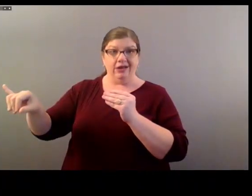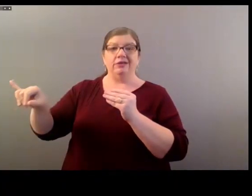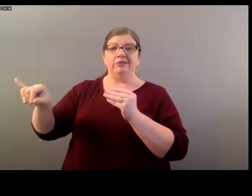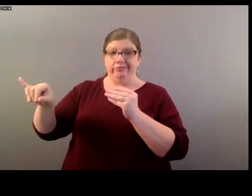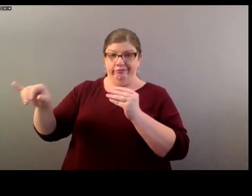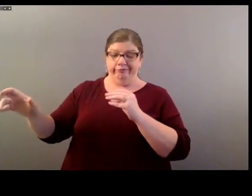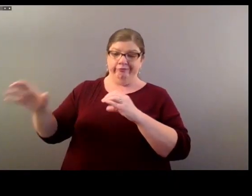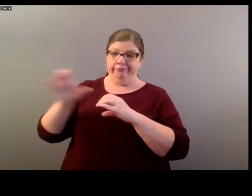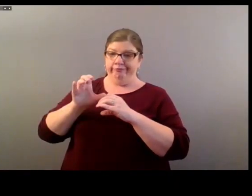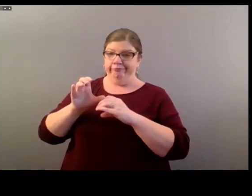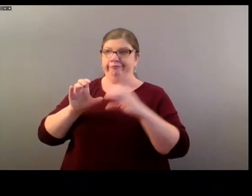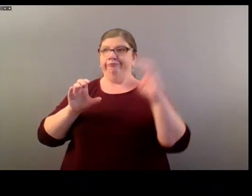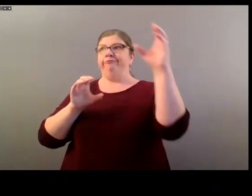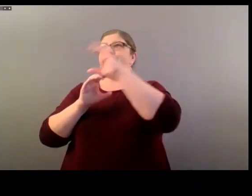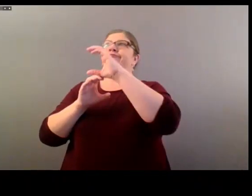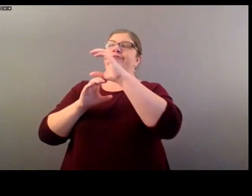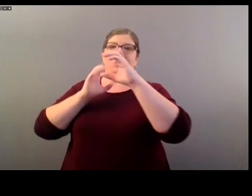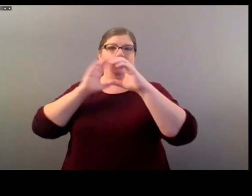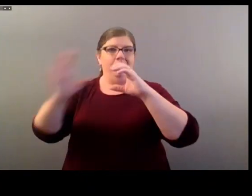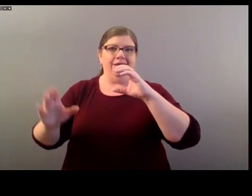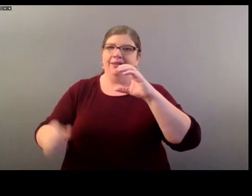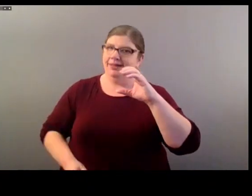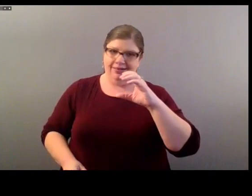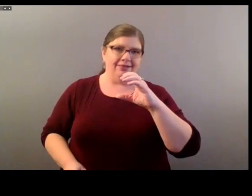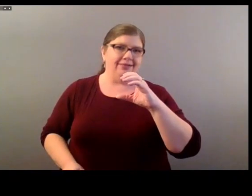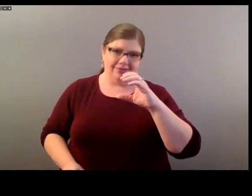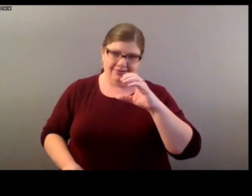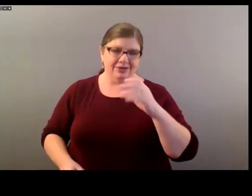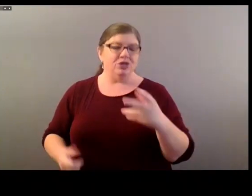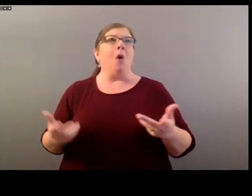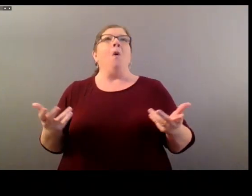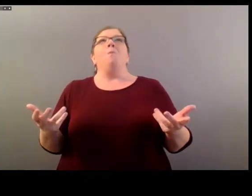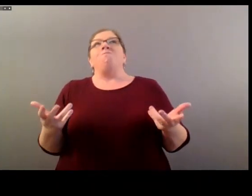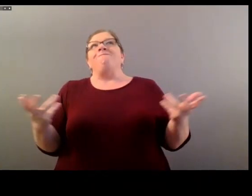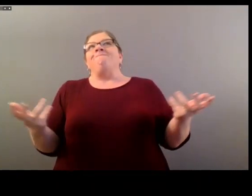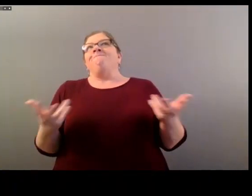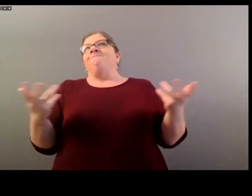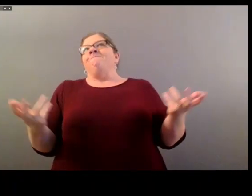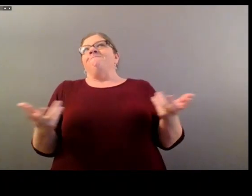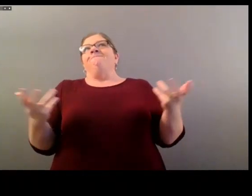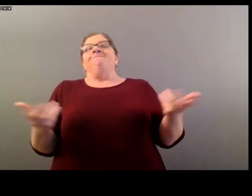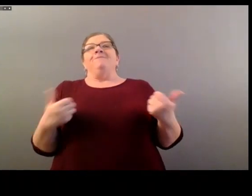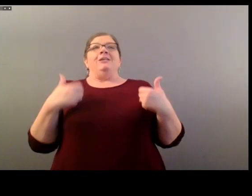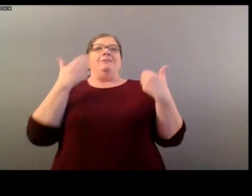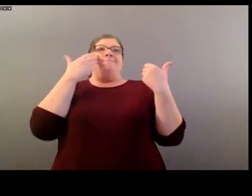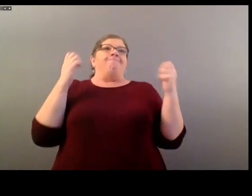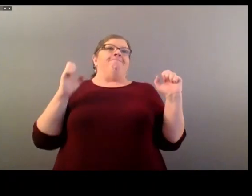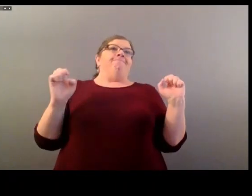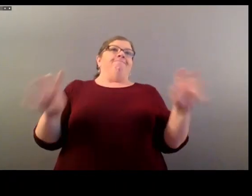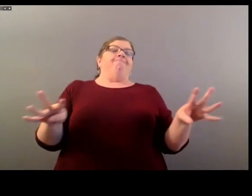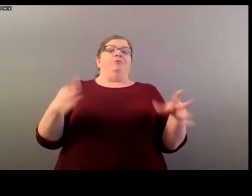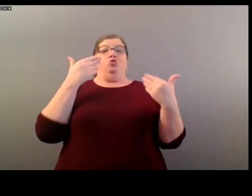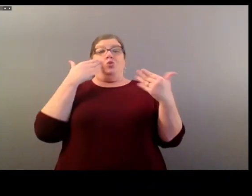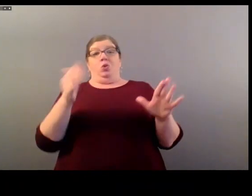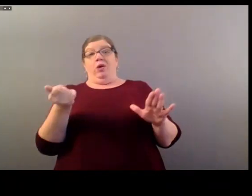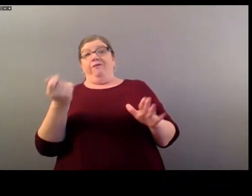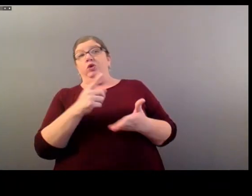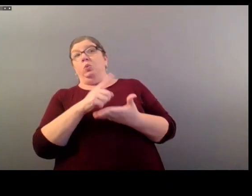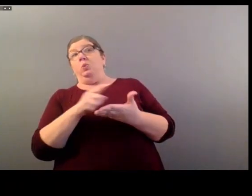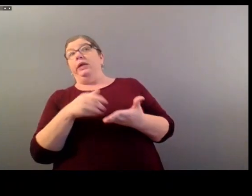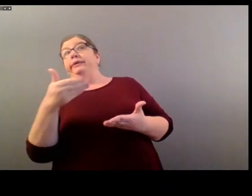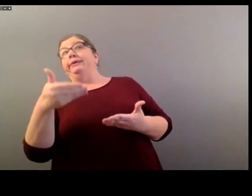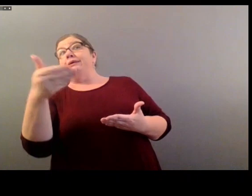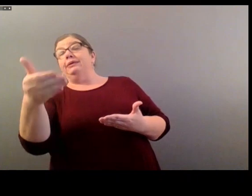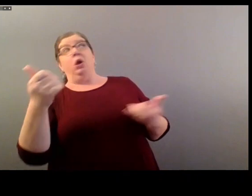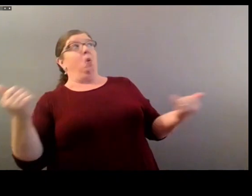vaccines. So I don't know if in a few weeks, if everyone